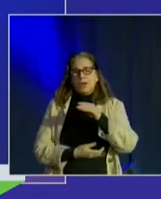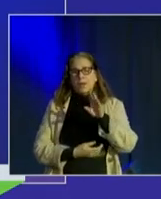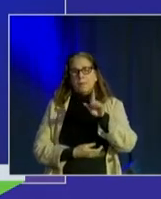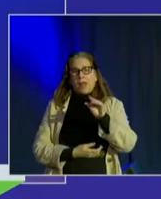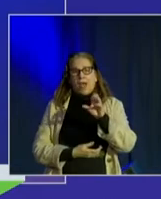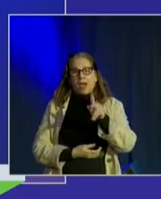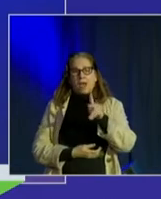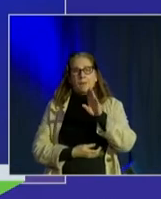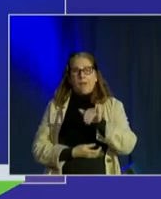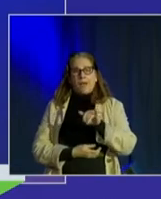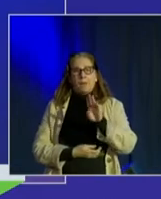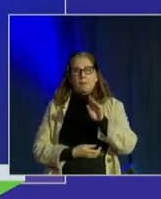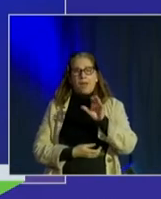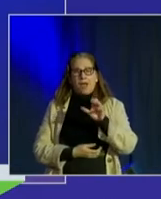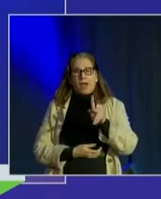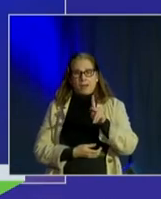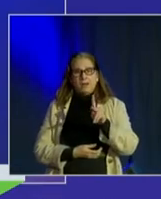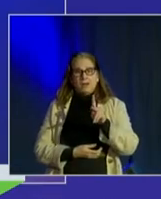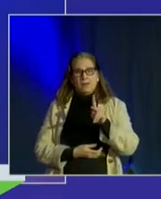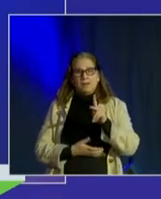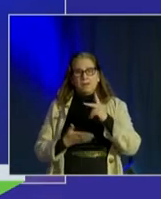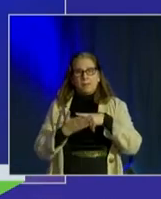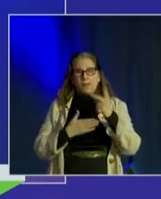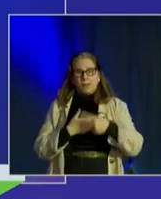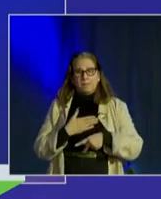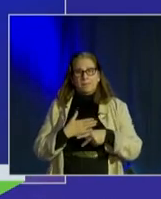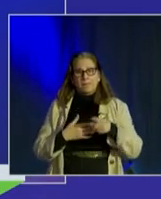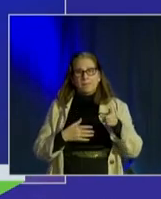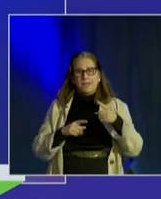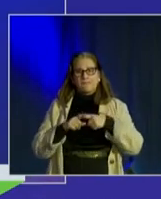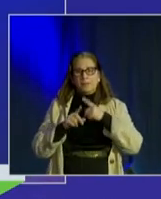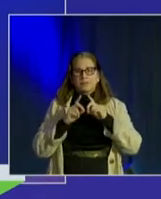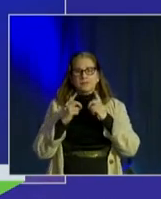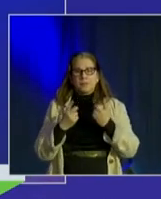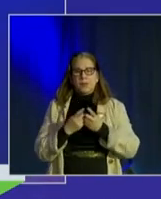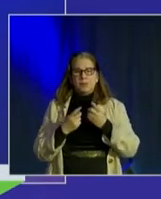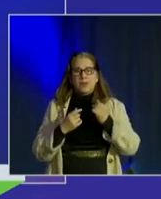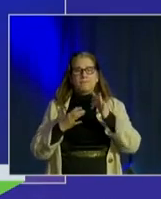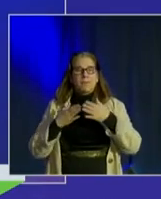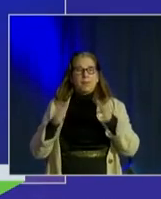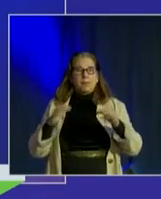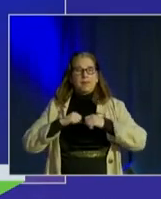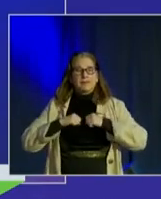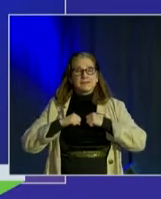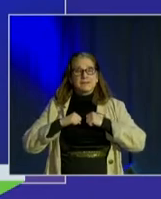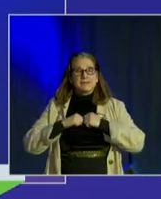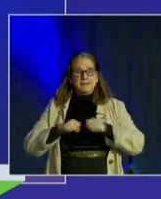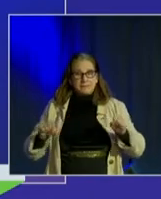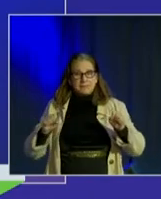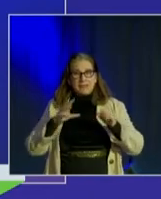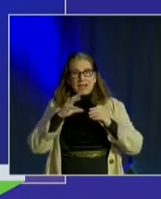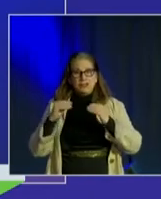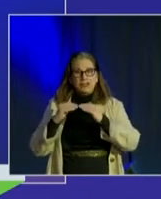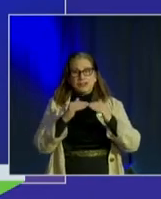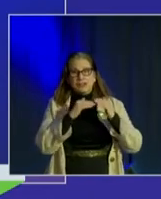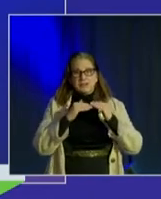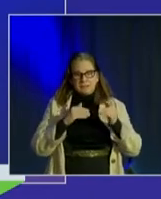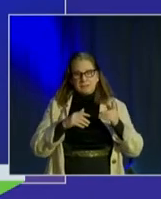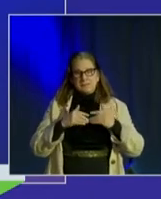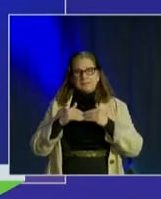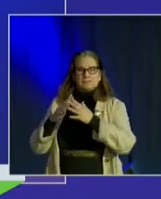DIM PSJ cluster, including a new gun violence director that I've